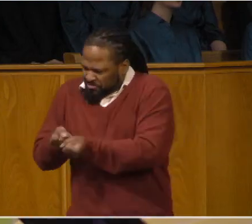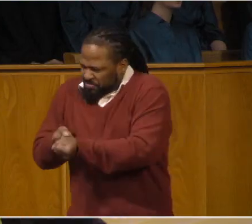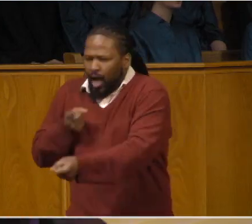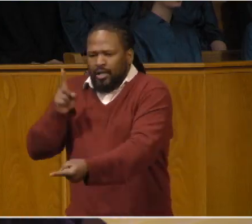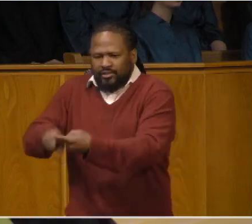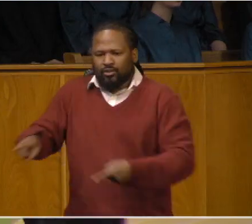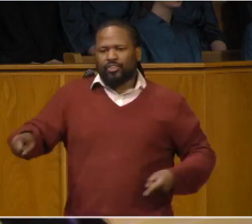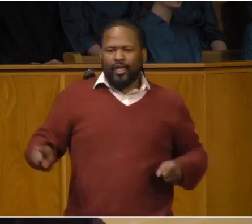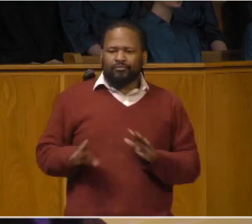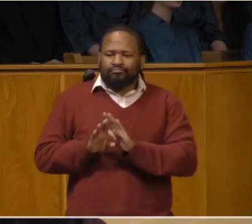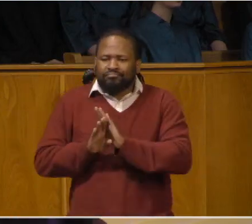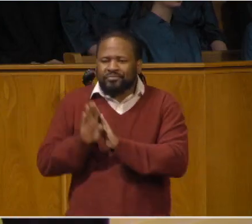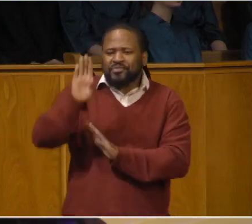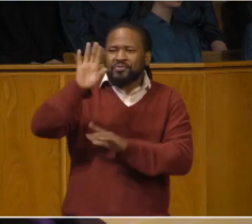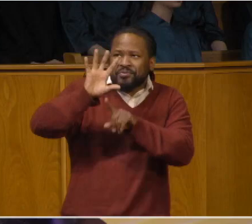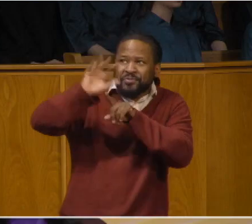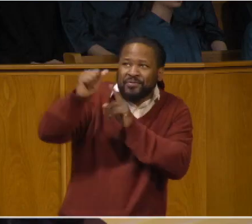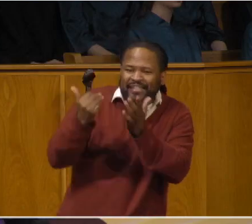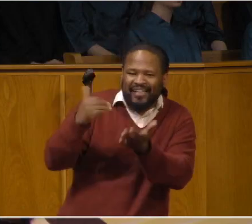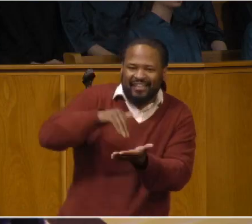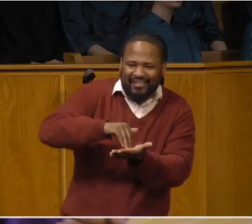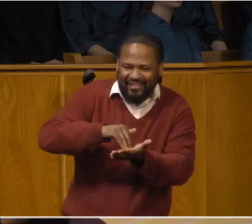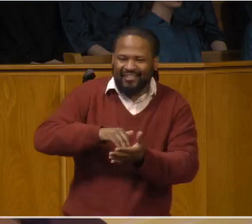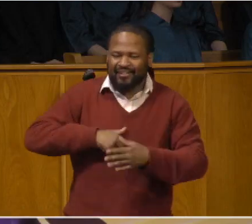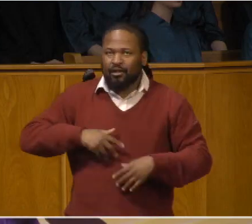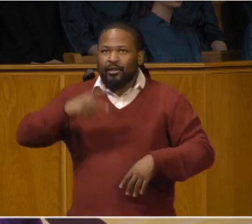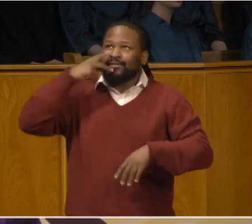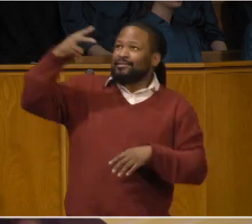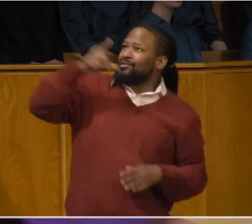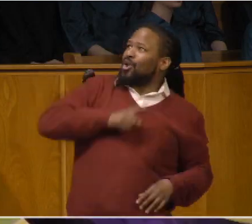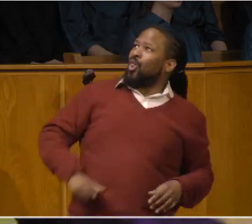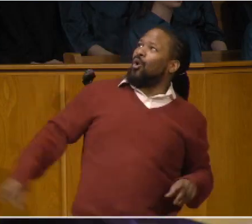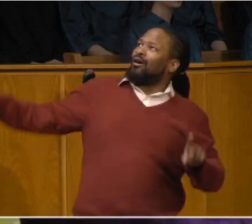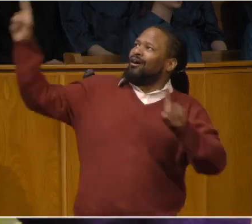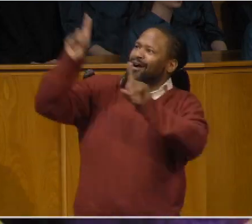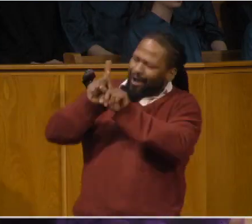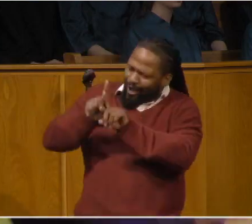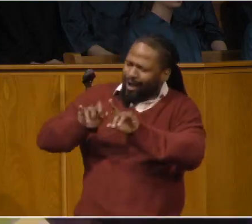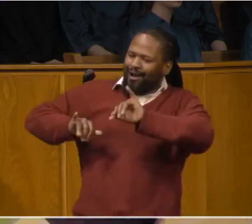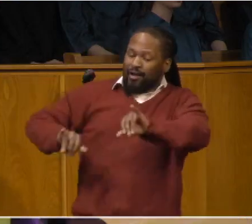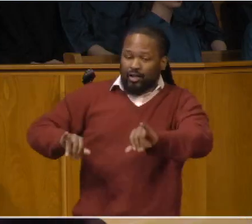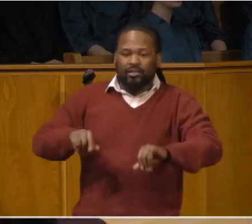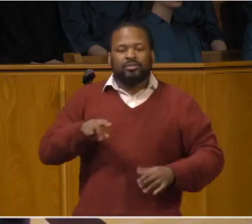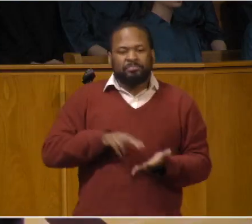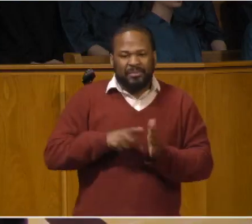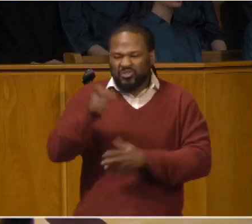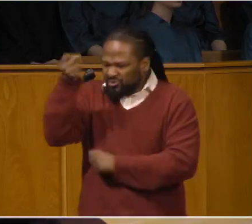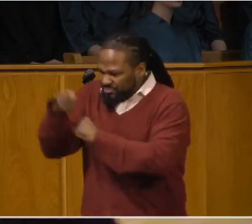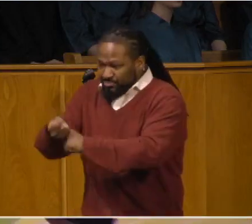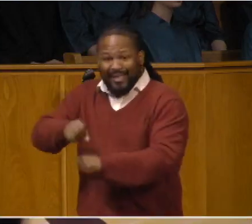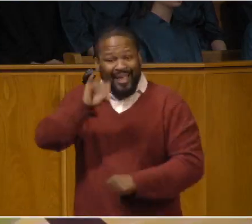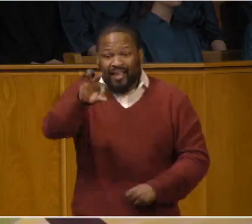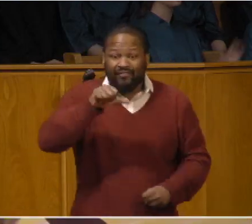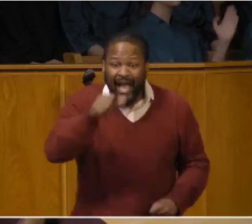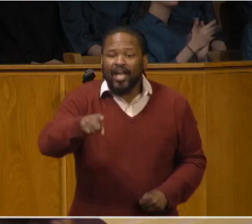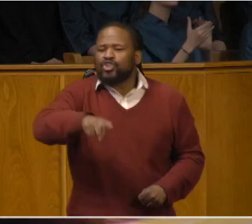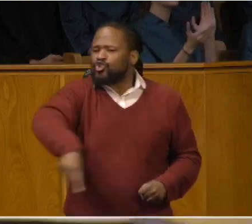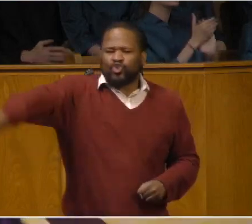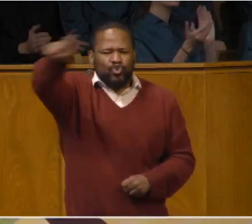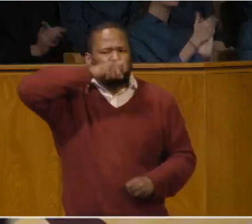You hold them until they can see their salvation from the Lord. Otherwise, you've missed the message.